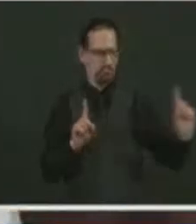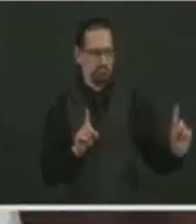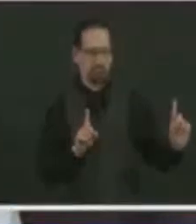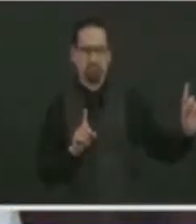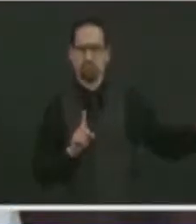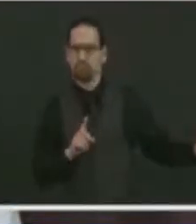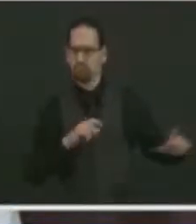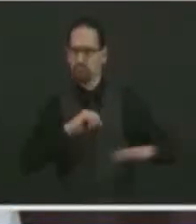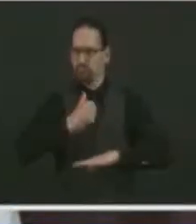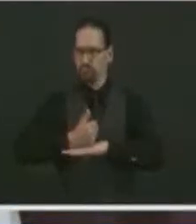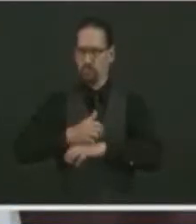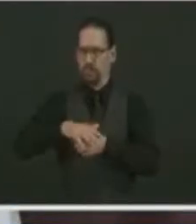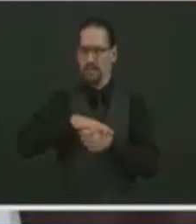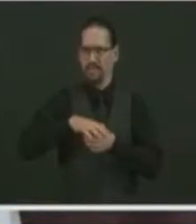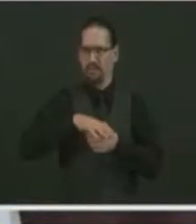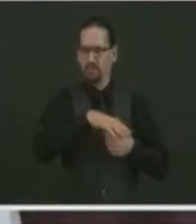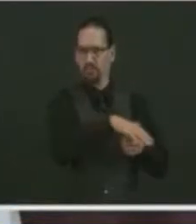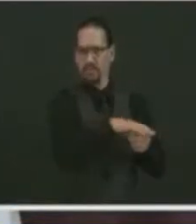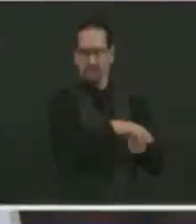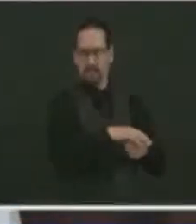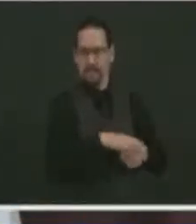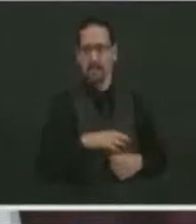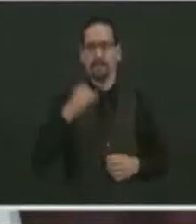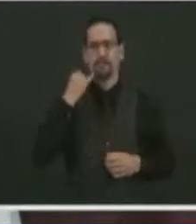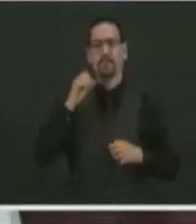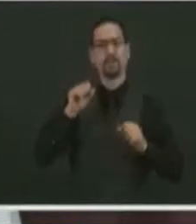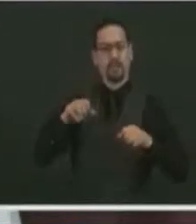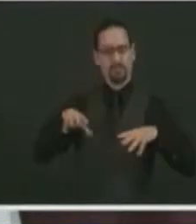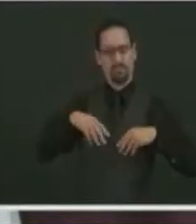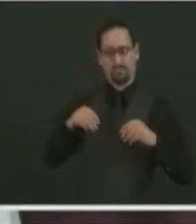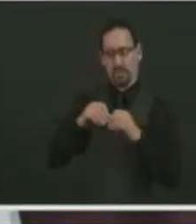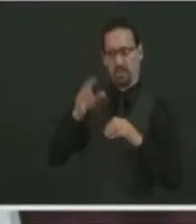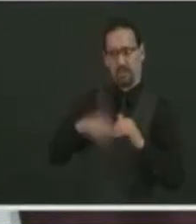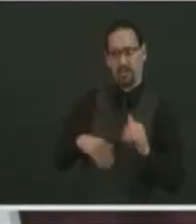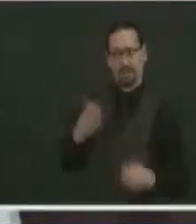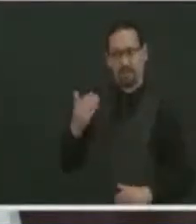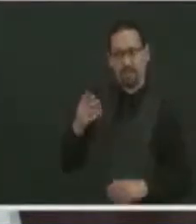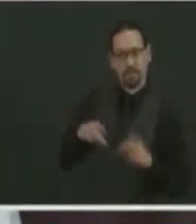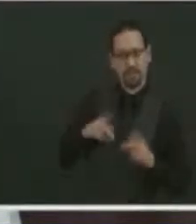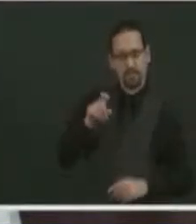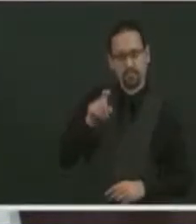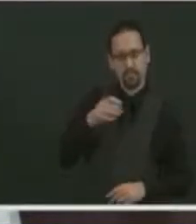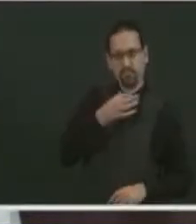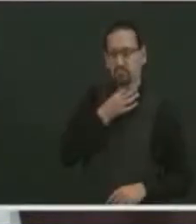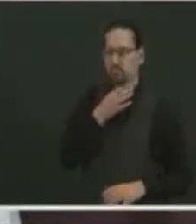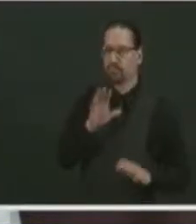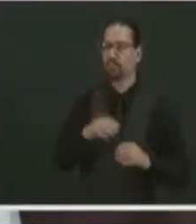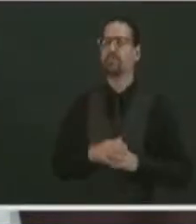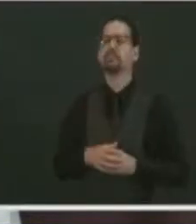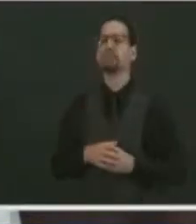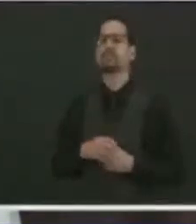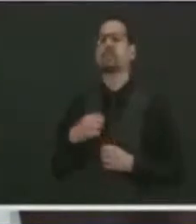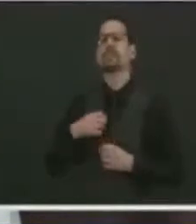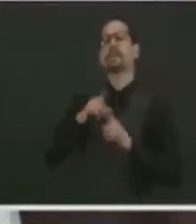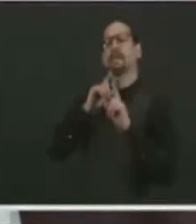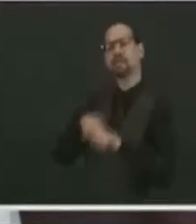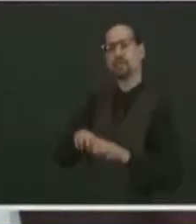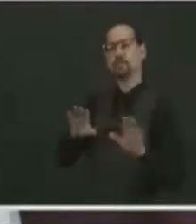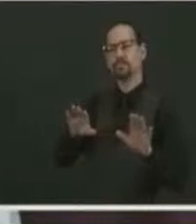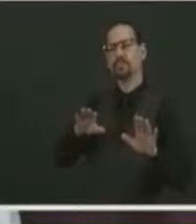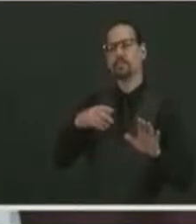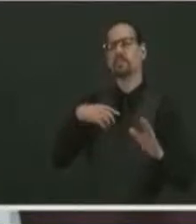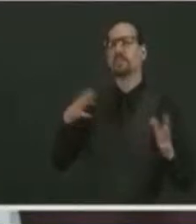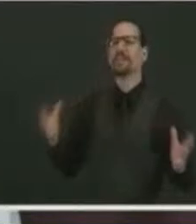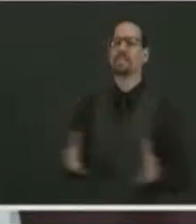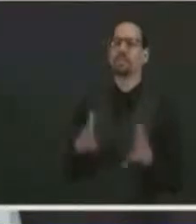That's something that we would want to continue to encourage in having the 6 feet of